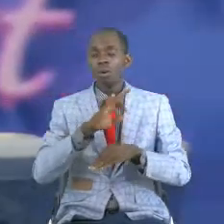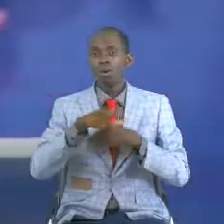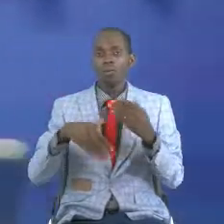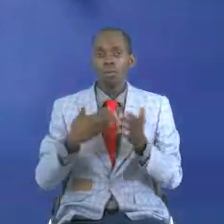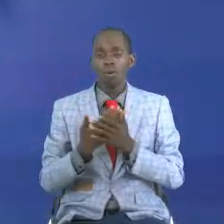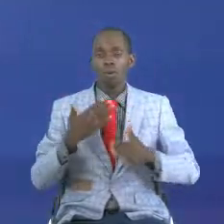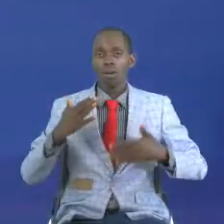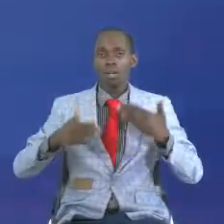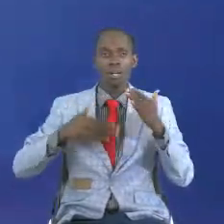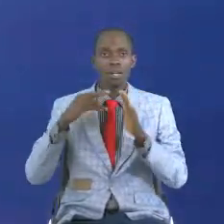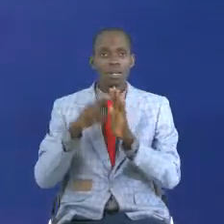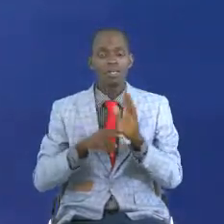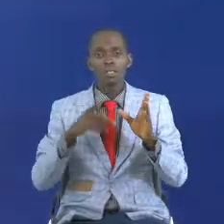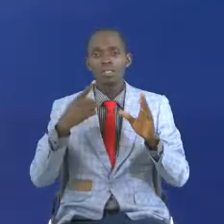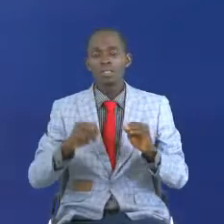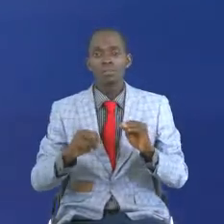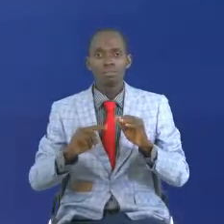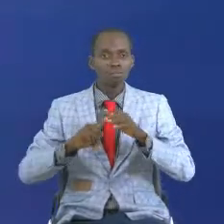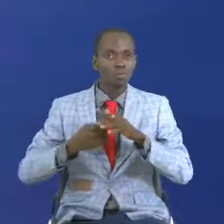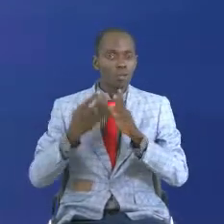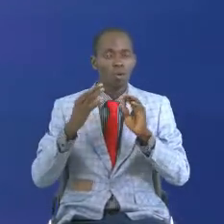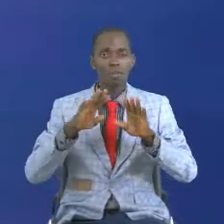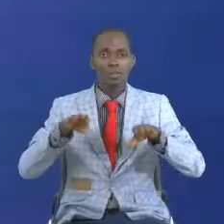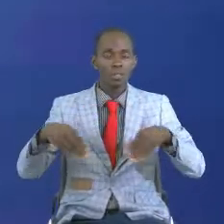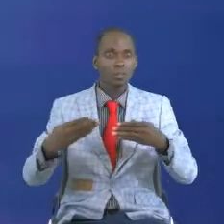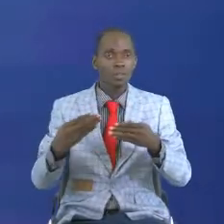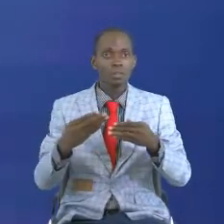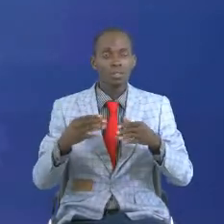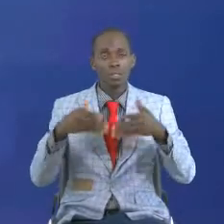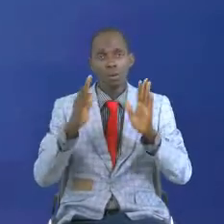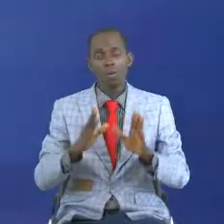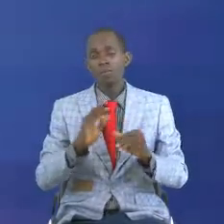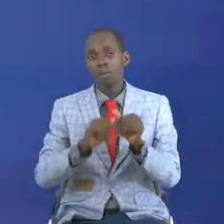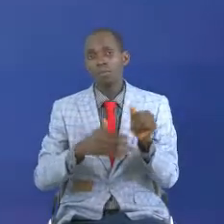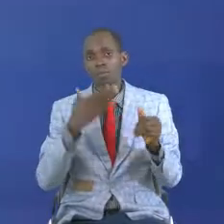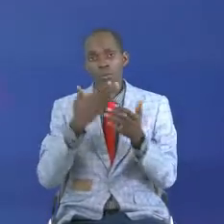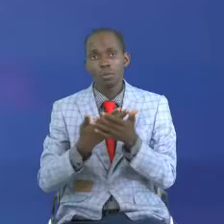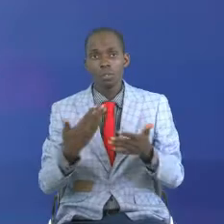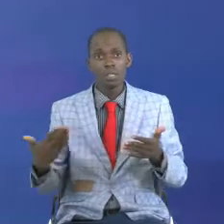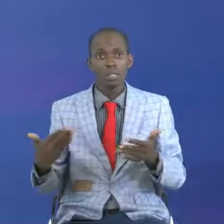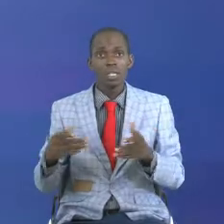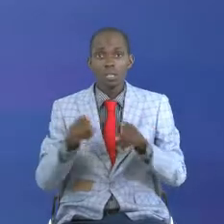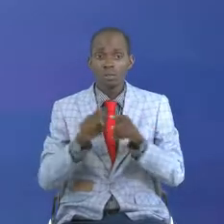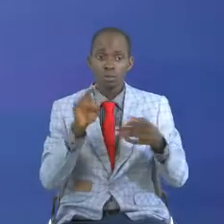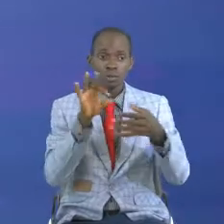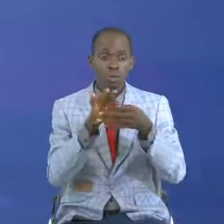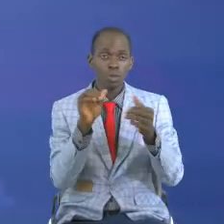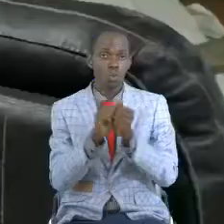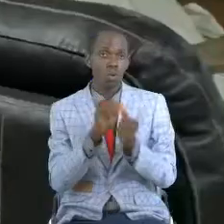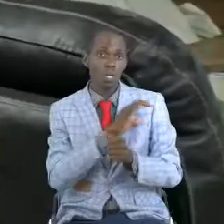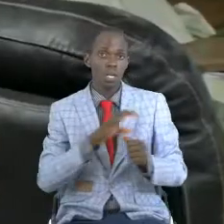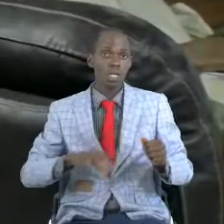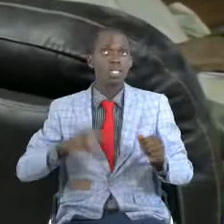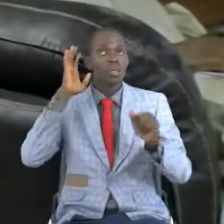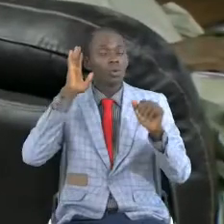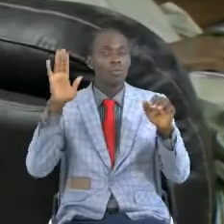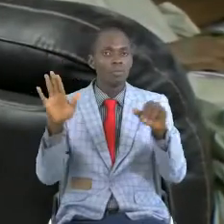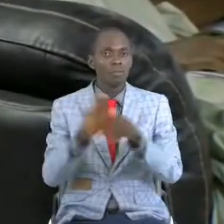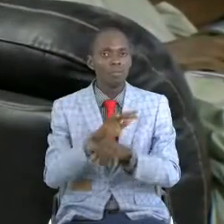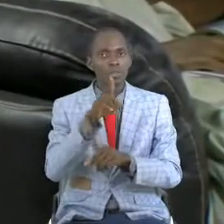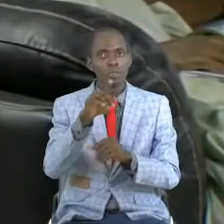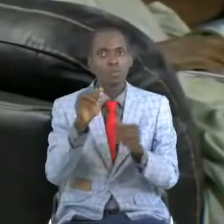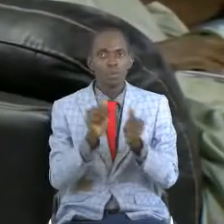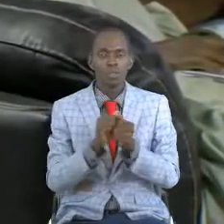all happiness, as you link up to Christ tonight, it will fill you with joy and gladness, and